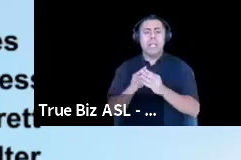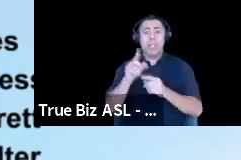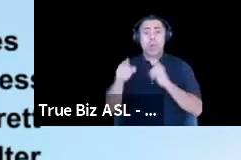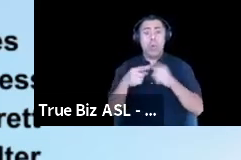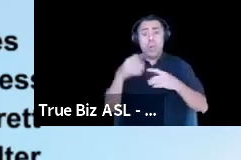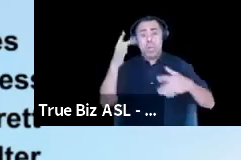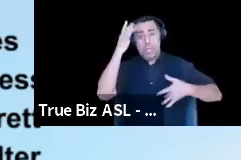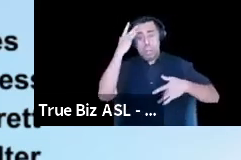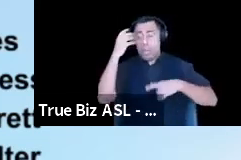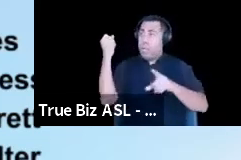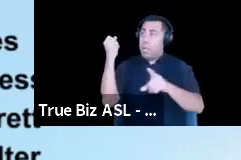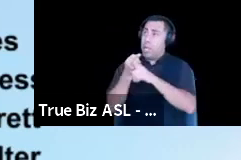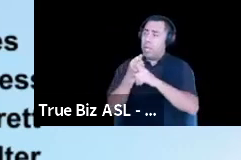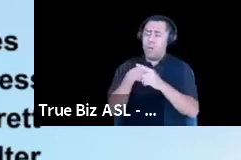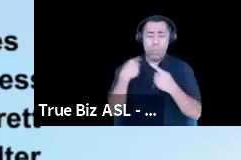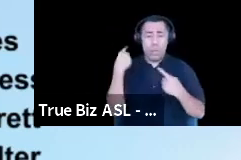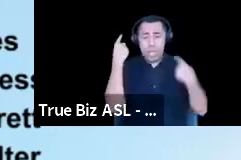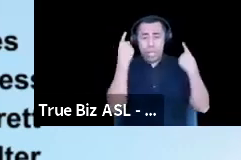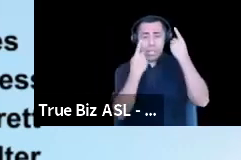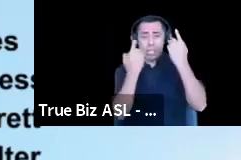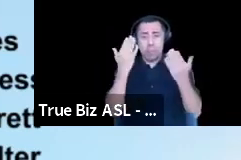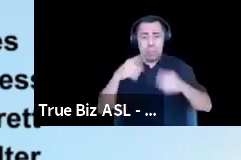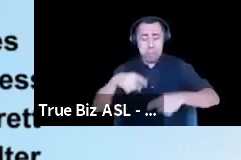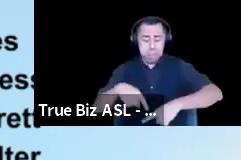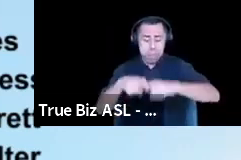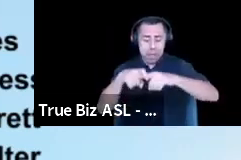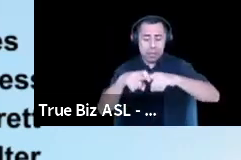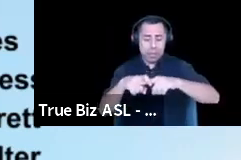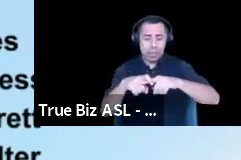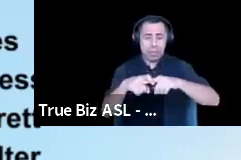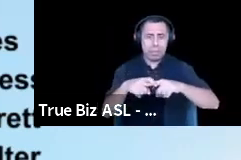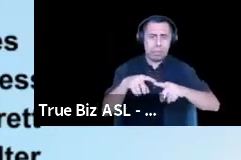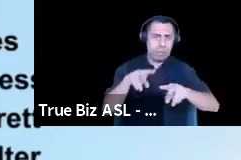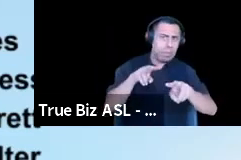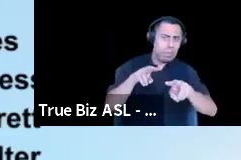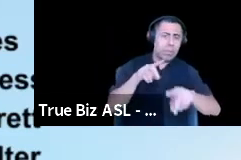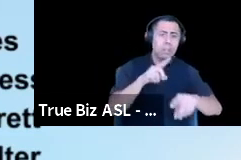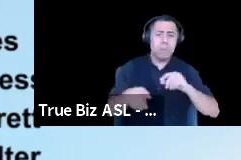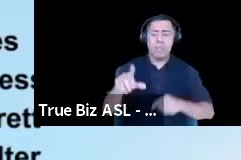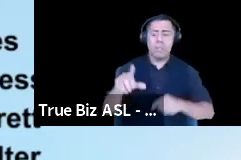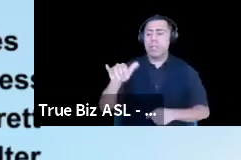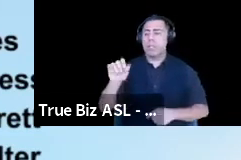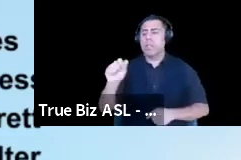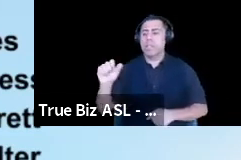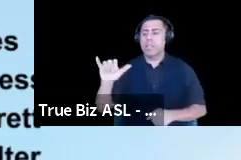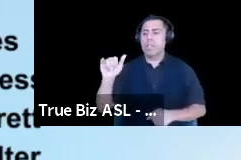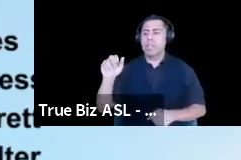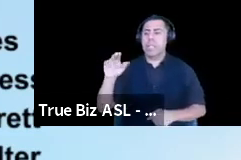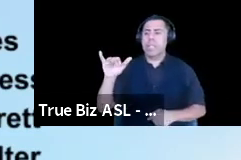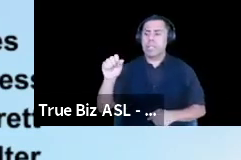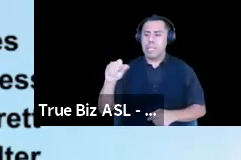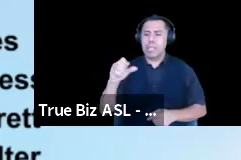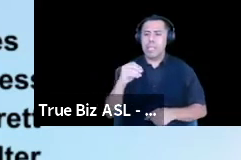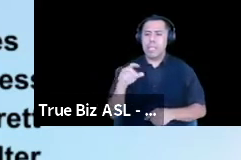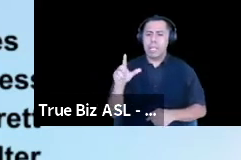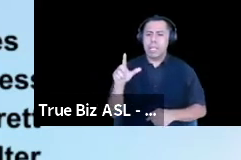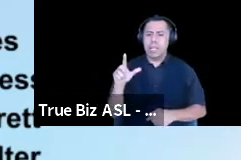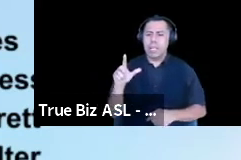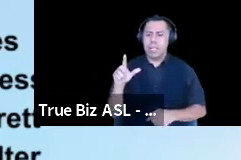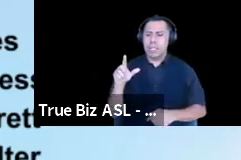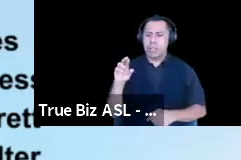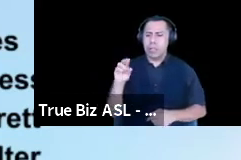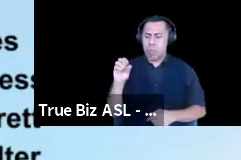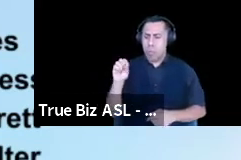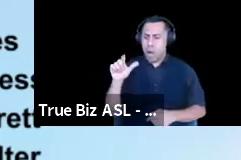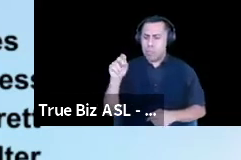of the uncertainty ahead, but our fearless facilitators, Lisa Yancey and Yolita Crossland, convinced us that the crisis could